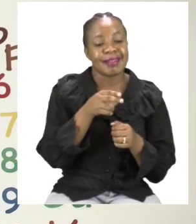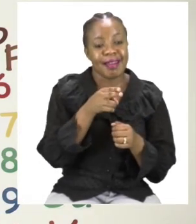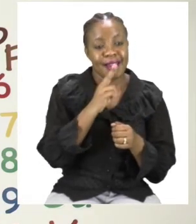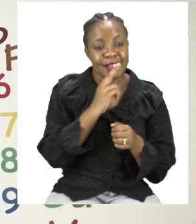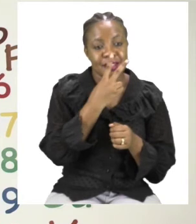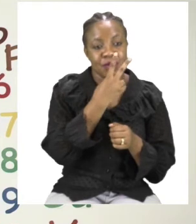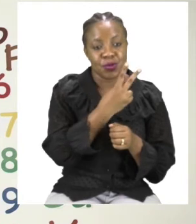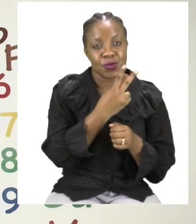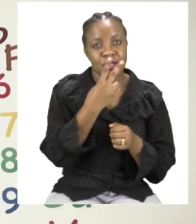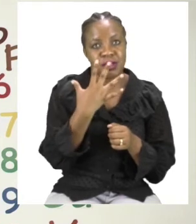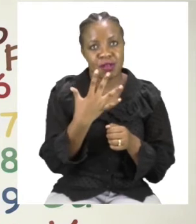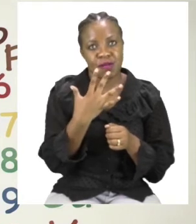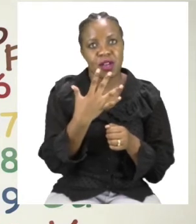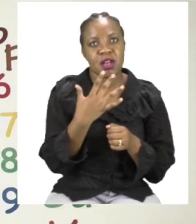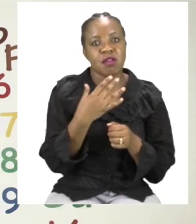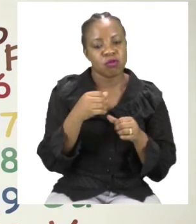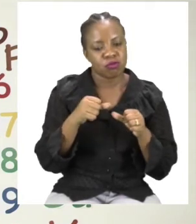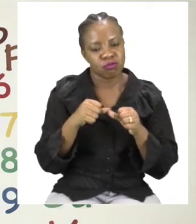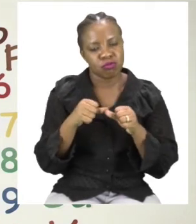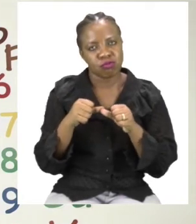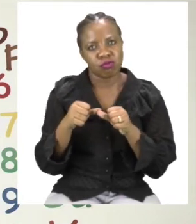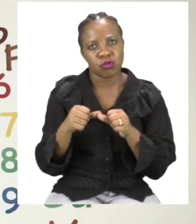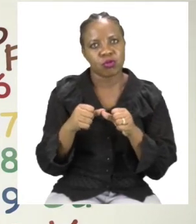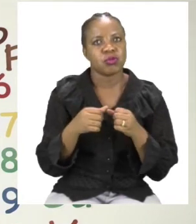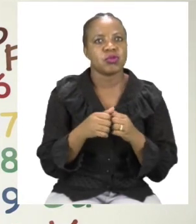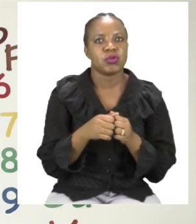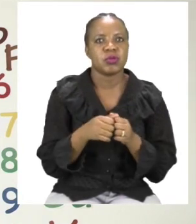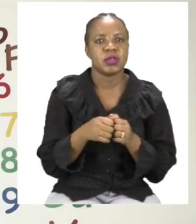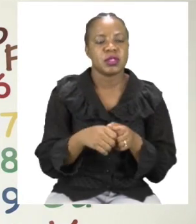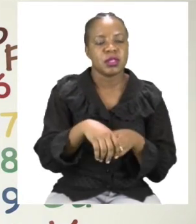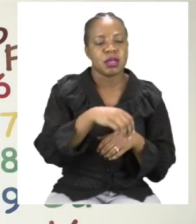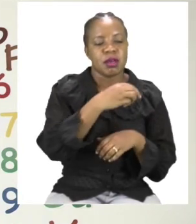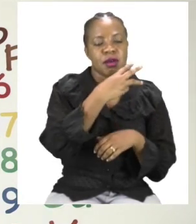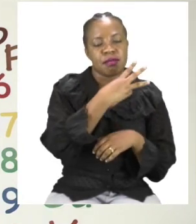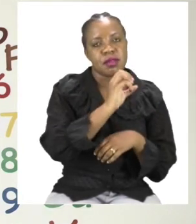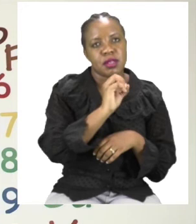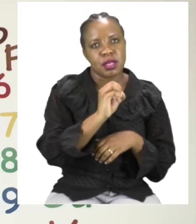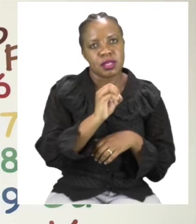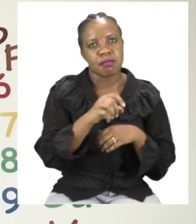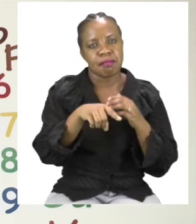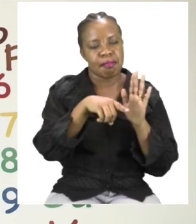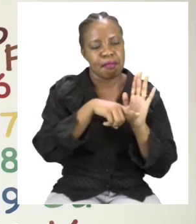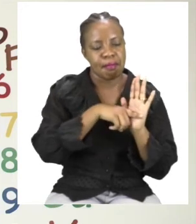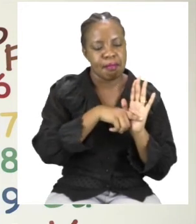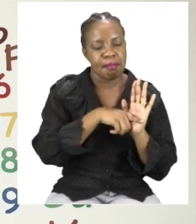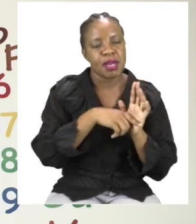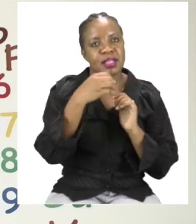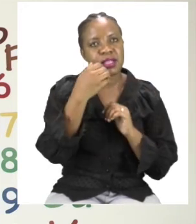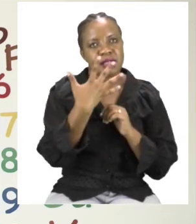So we started at 30 minus 5 equals 25. Now we